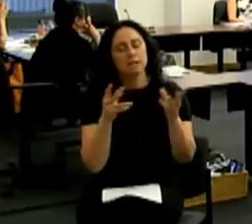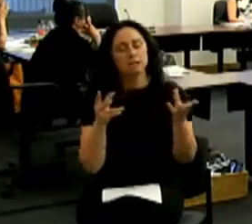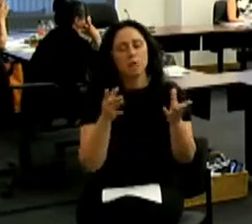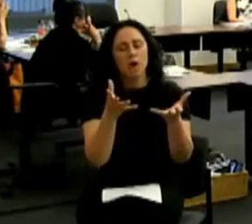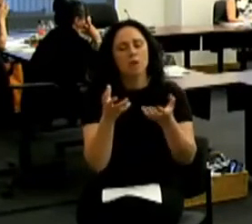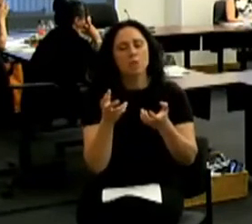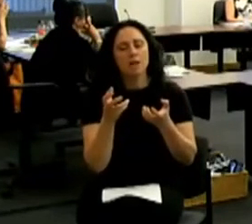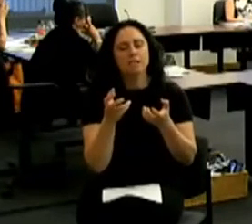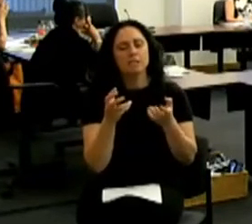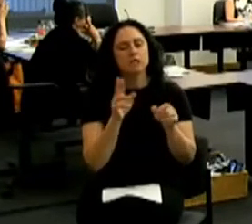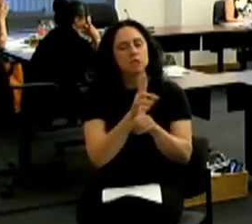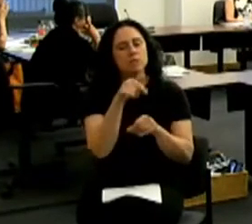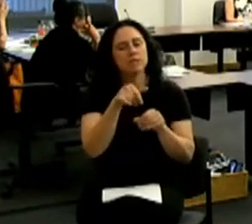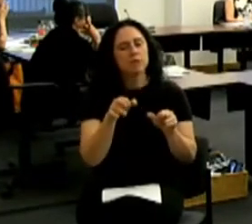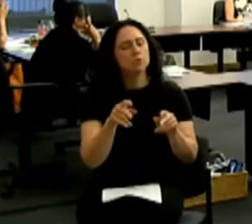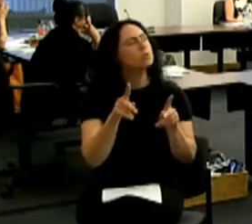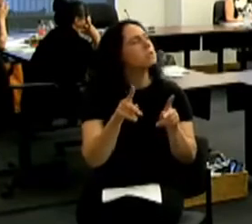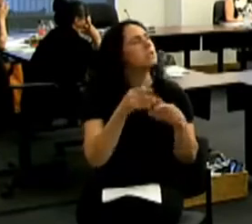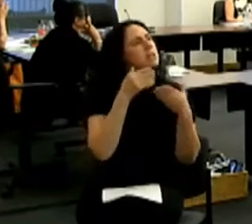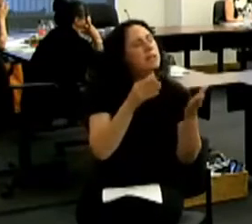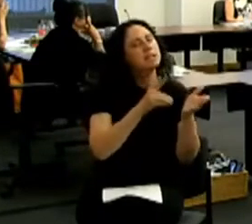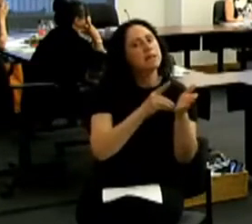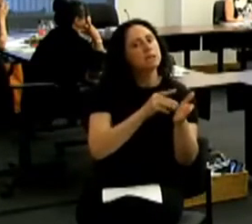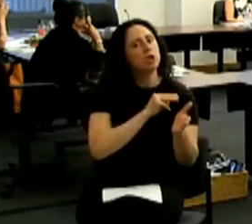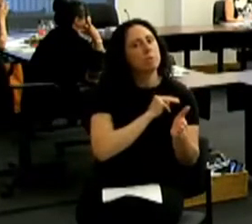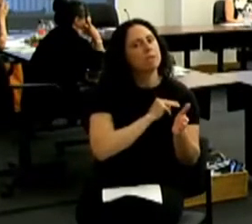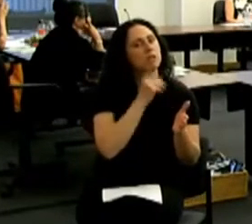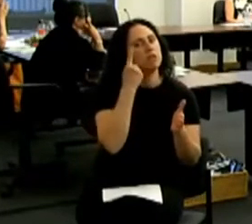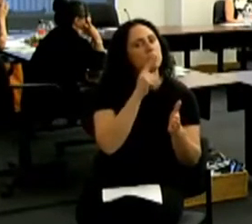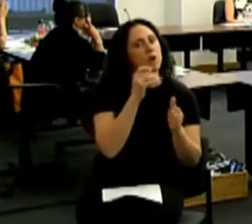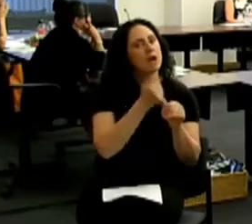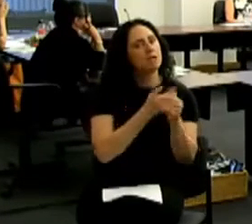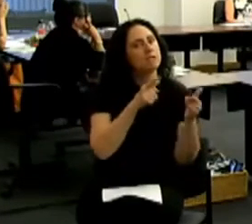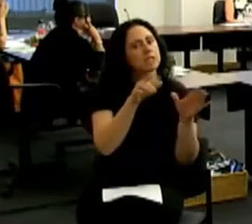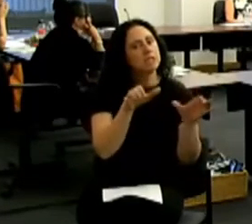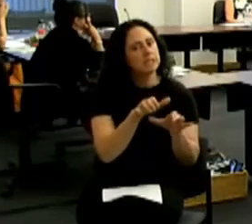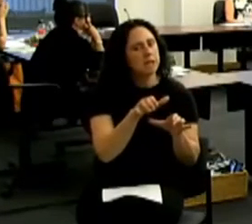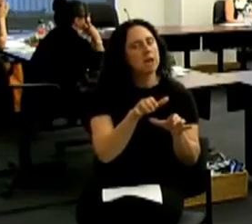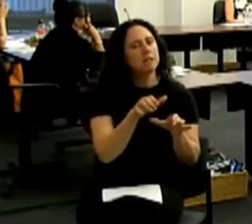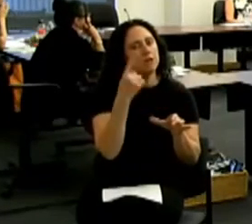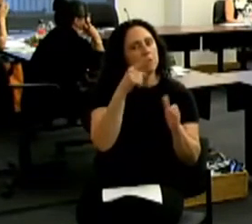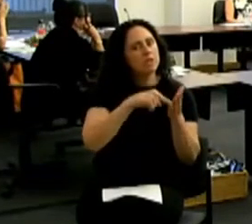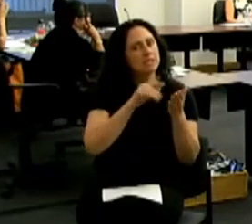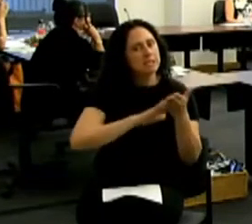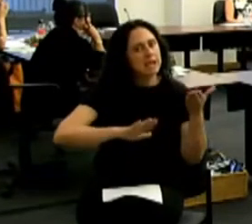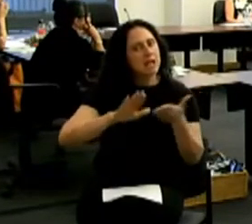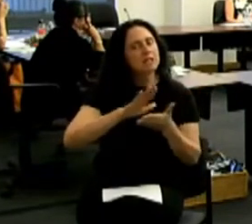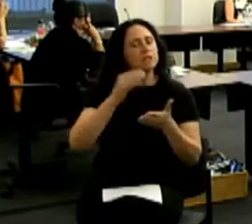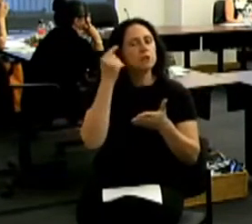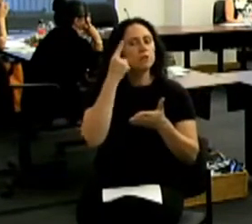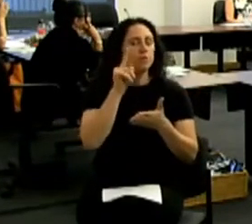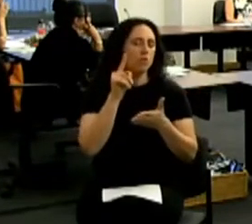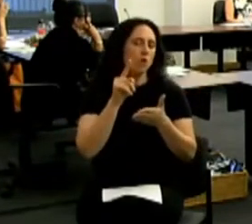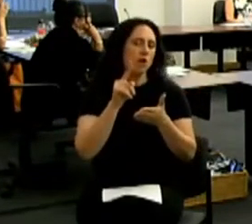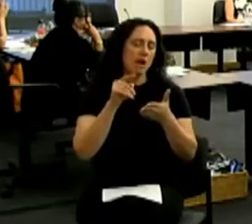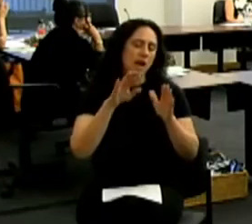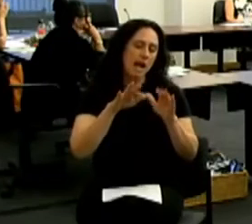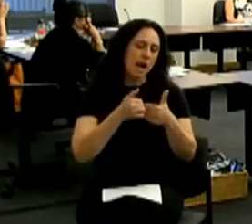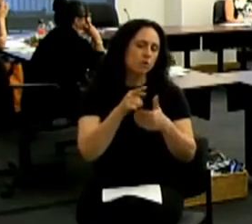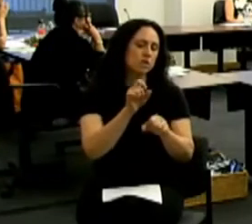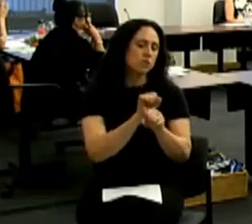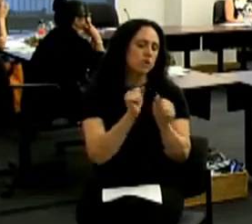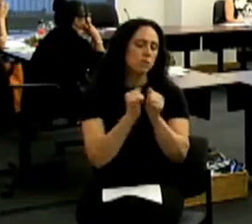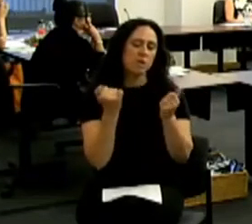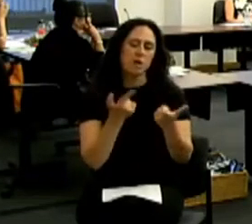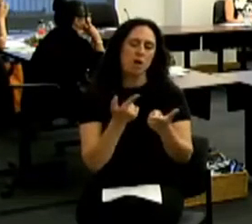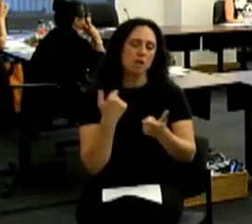so I wanted to take this opportunity to thank Dr. Mitchell for everything that she has done for this college, for the way that she has worked with